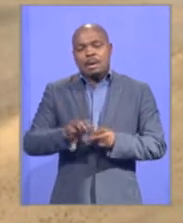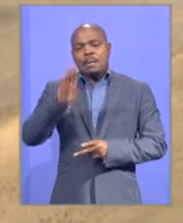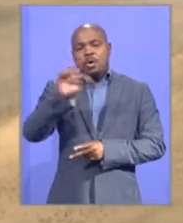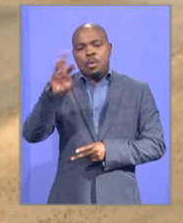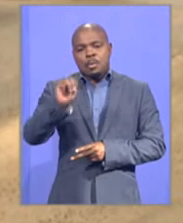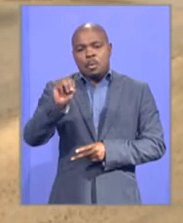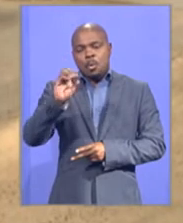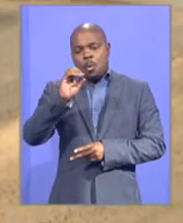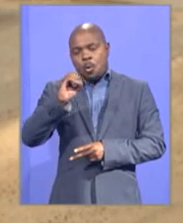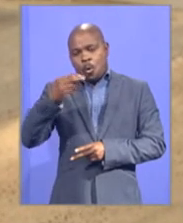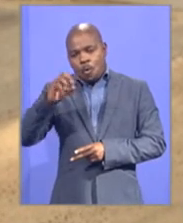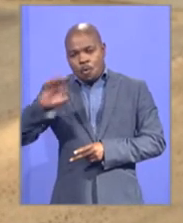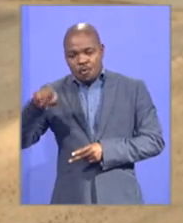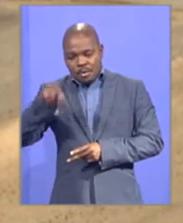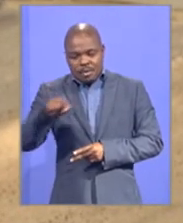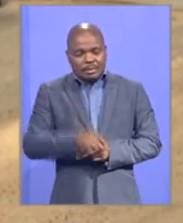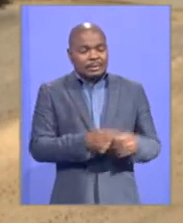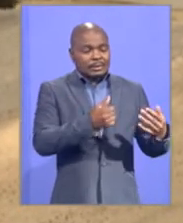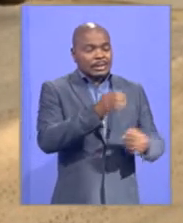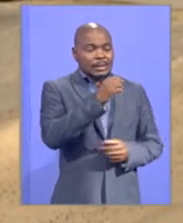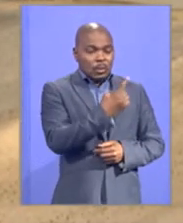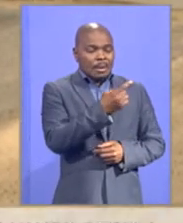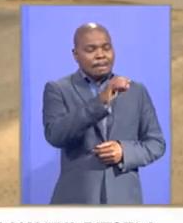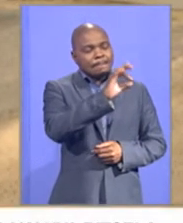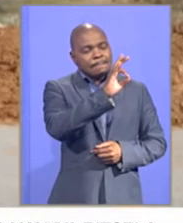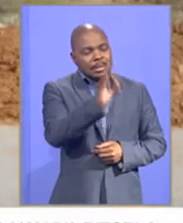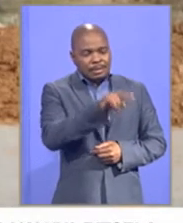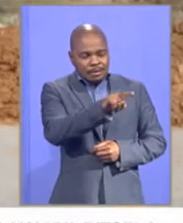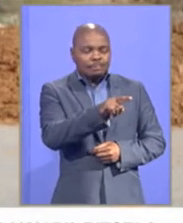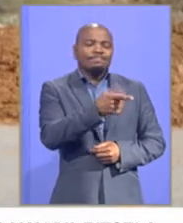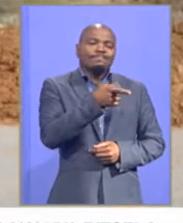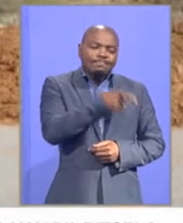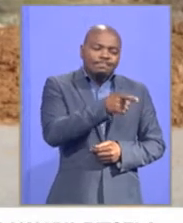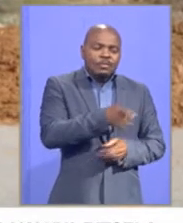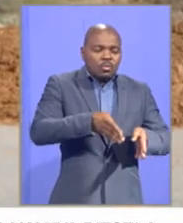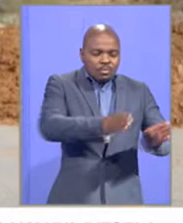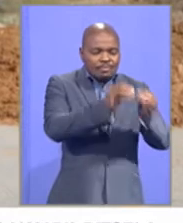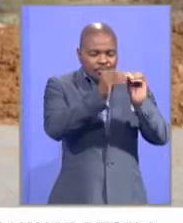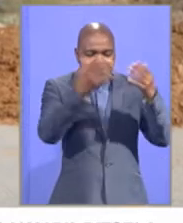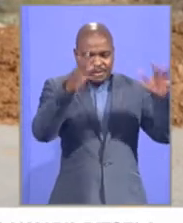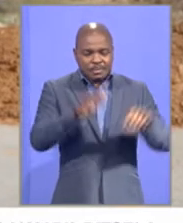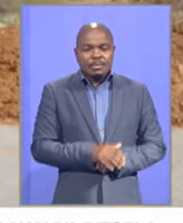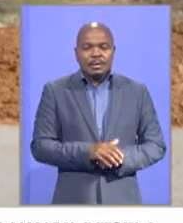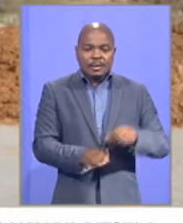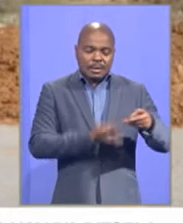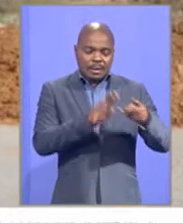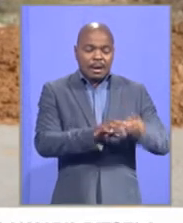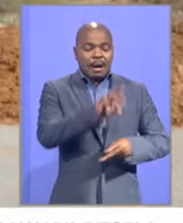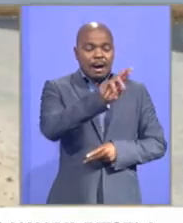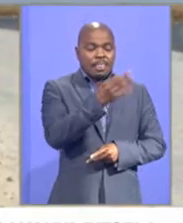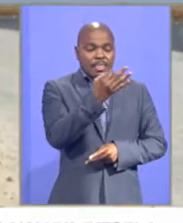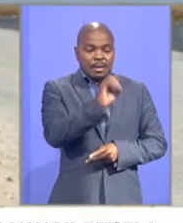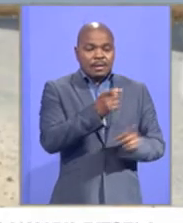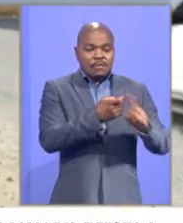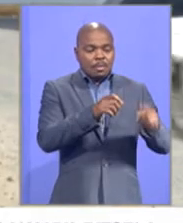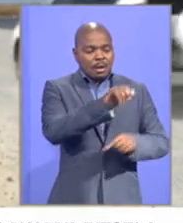tse 60 tsa mmila ona wa P214 di phethetswe. Ho sa le jwalo, mmila wa R30 pakeng